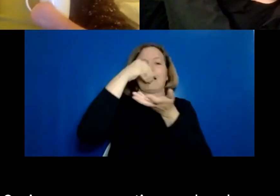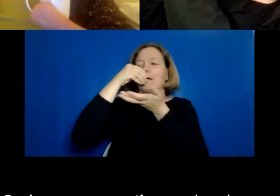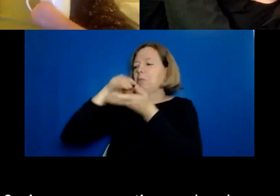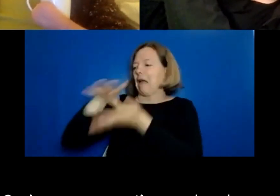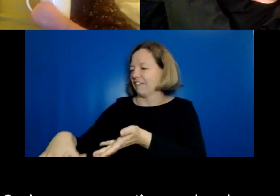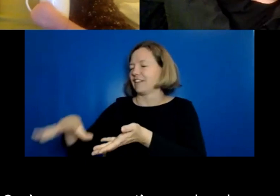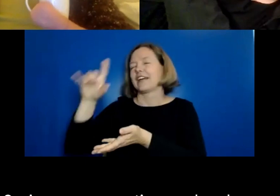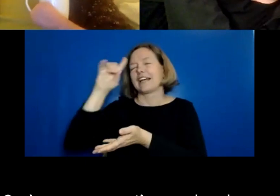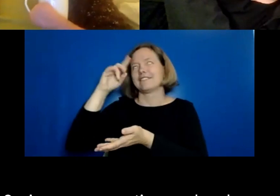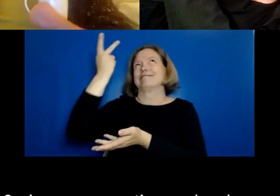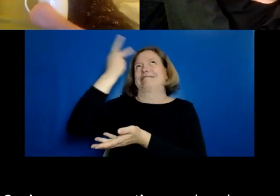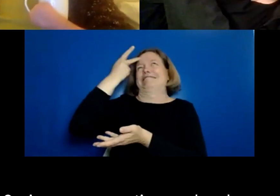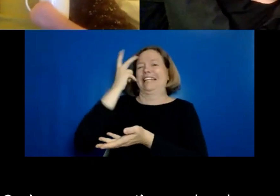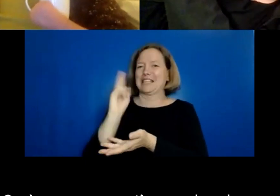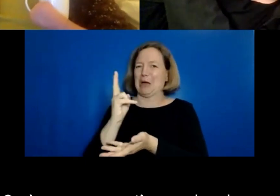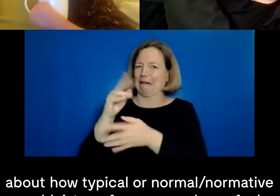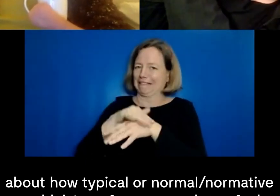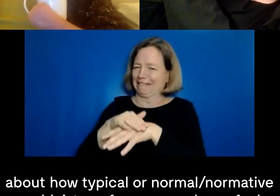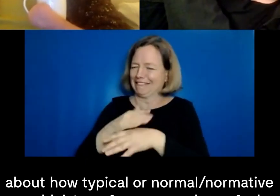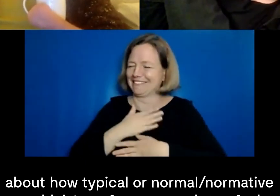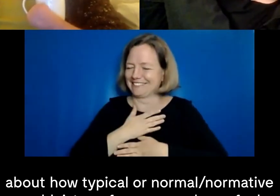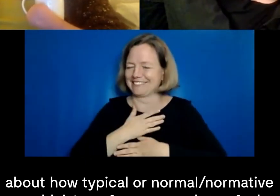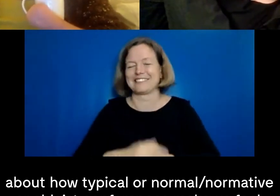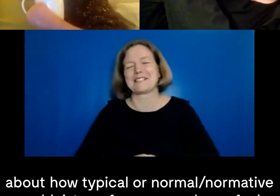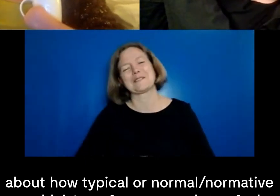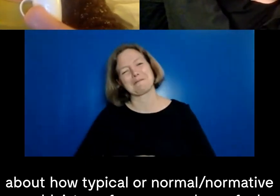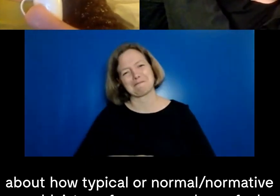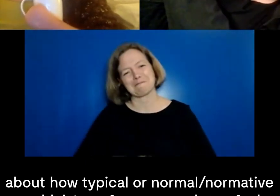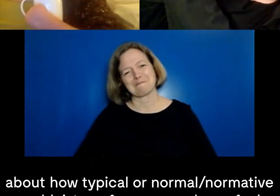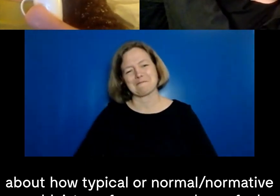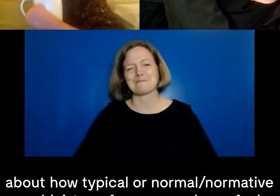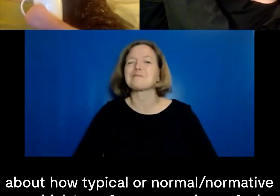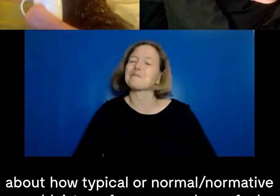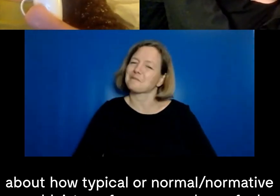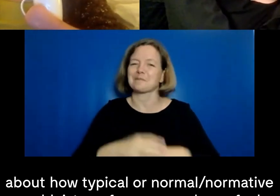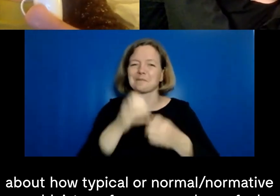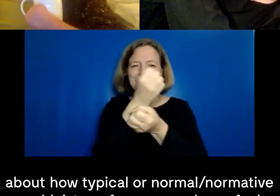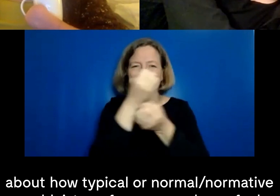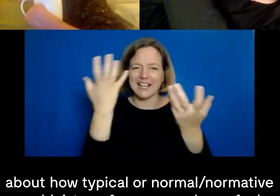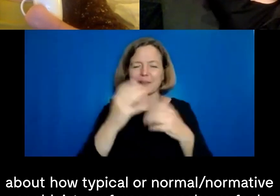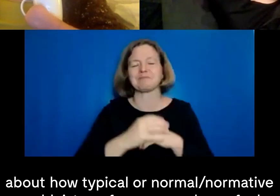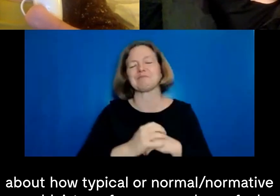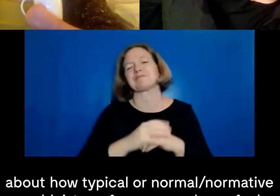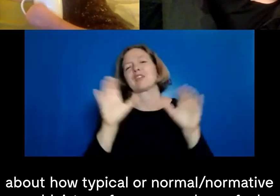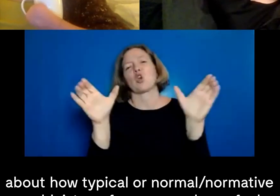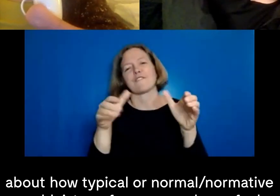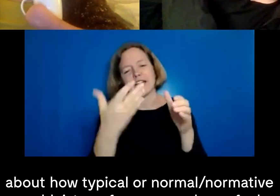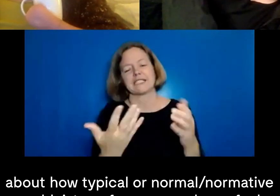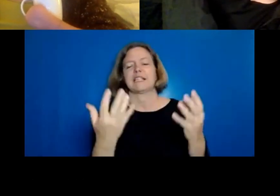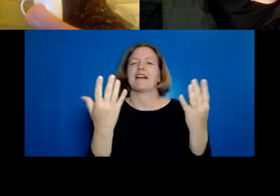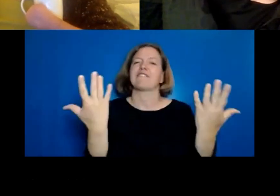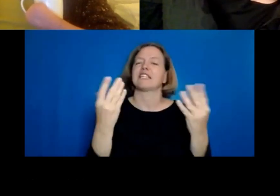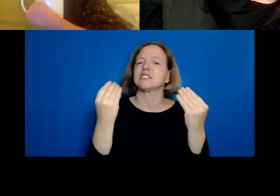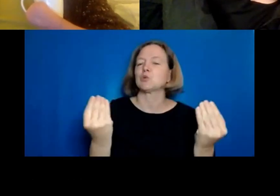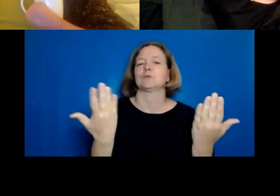So, in our conversations and exchanges about how typical or normative or ableist conferences make us